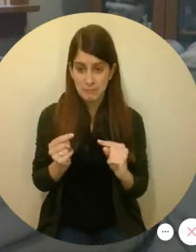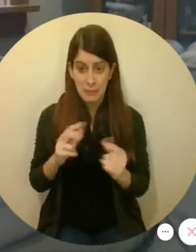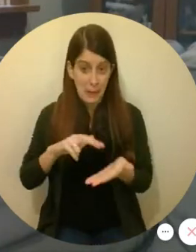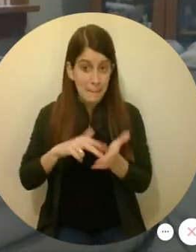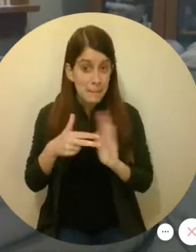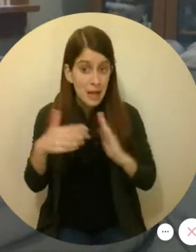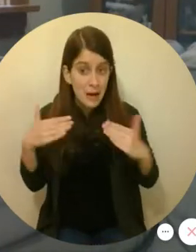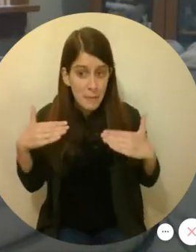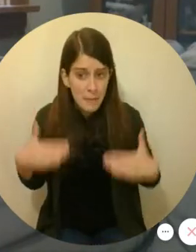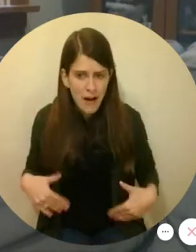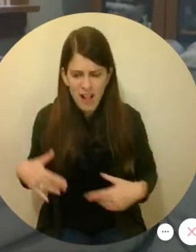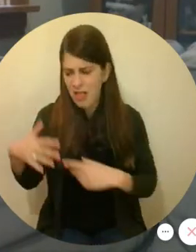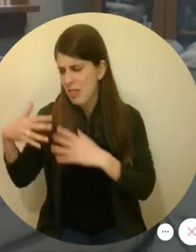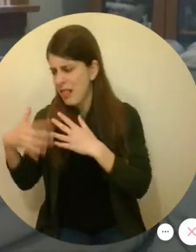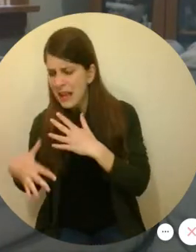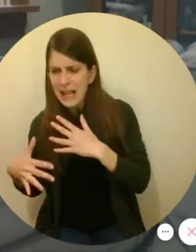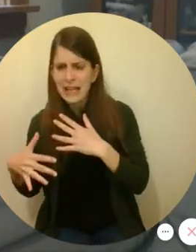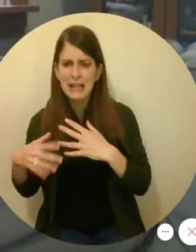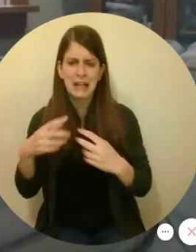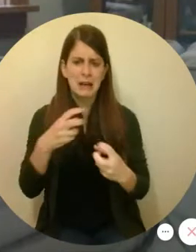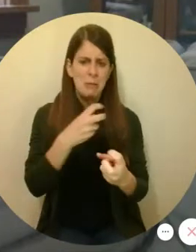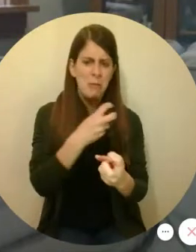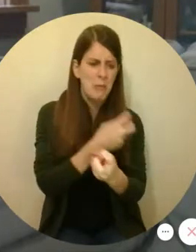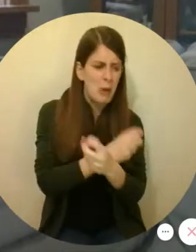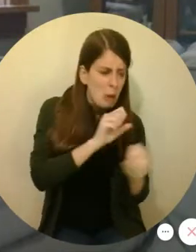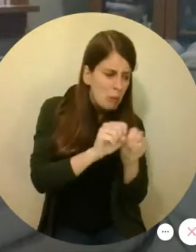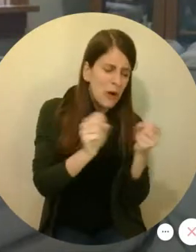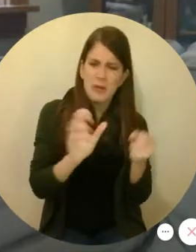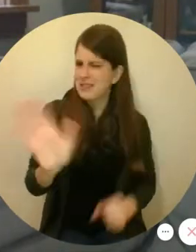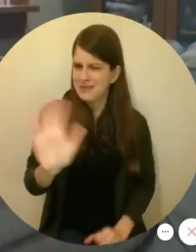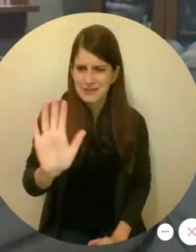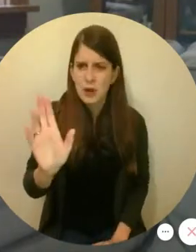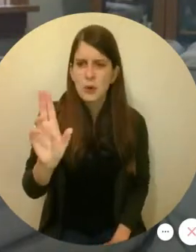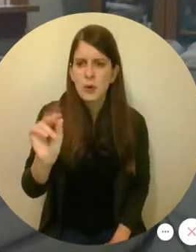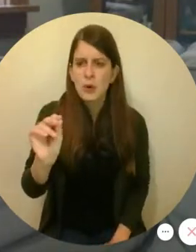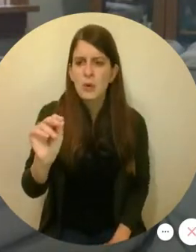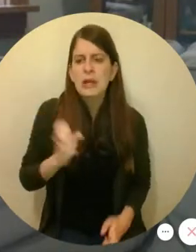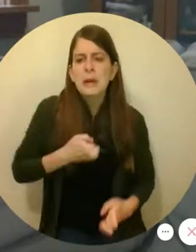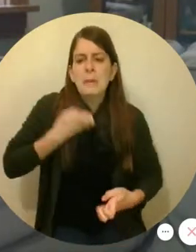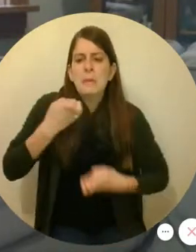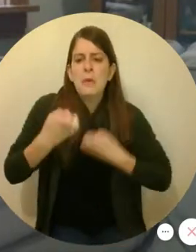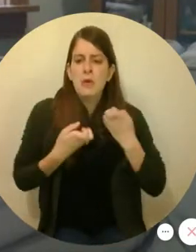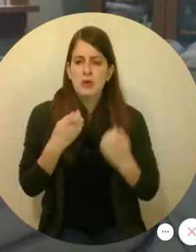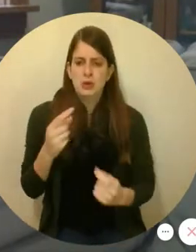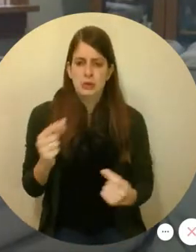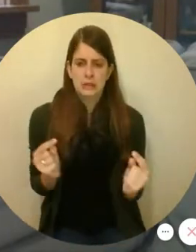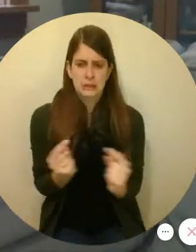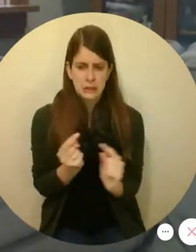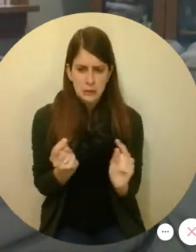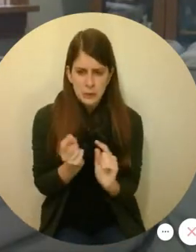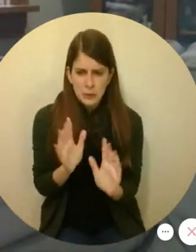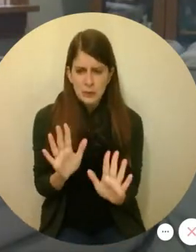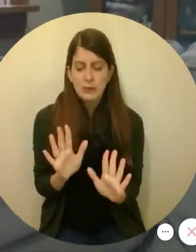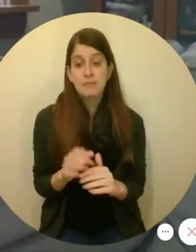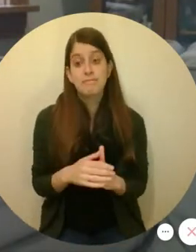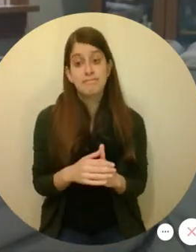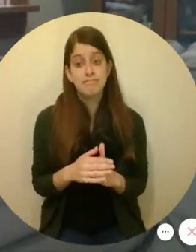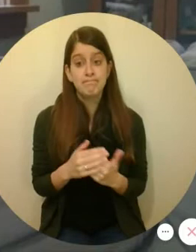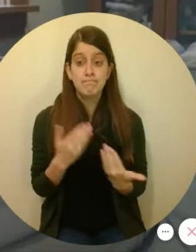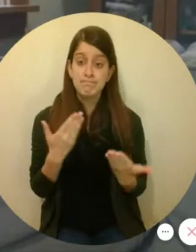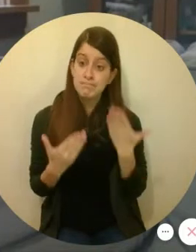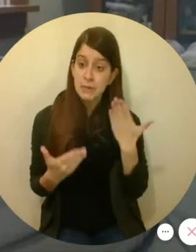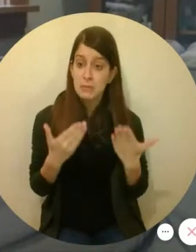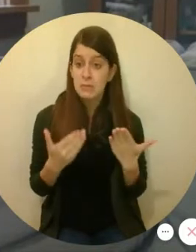I mean emotionally hurt, not physically hurt. So when we're emotionally hurt, it might be because we've